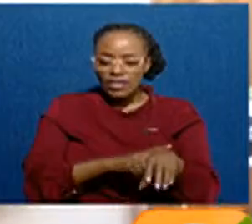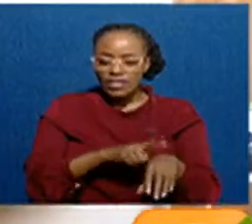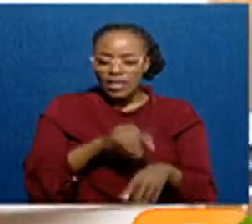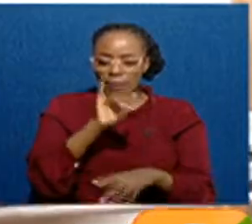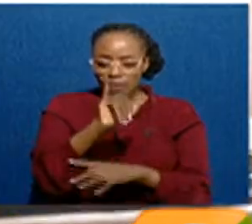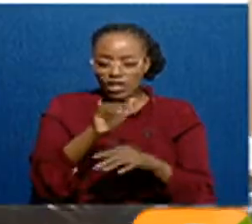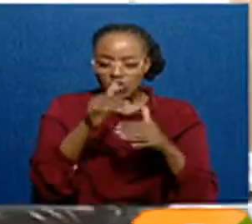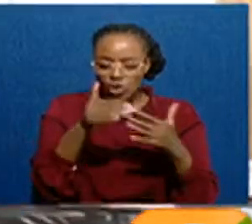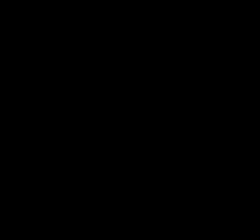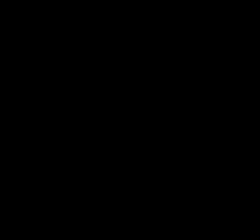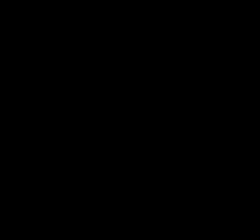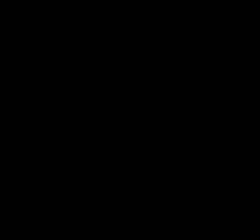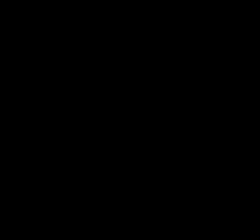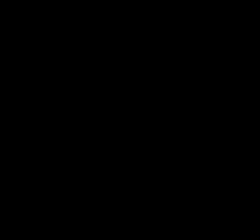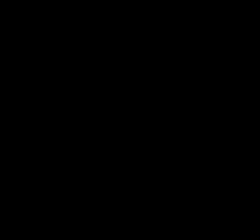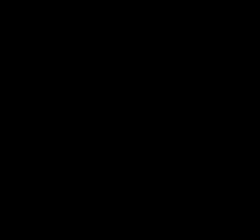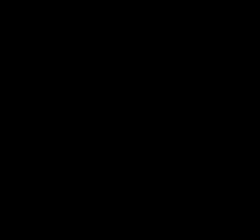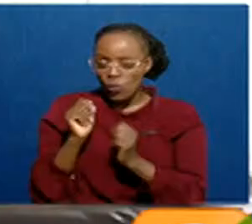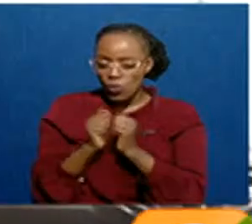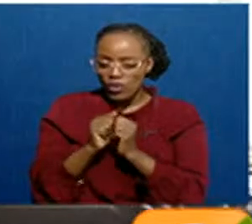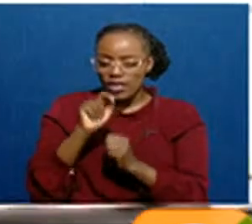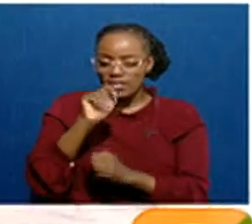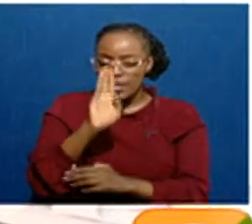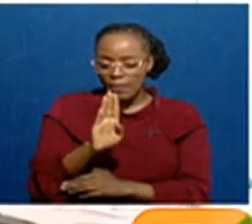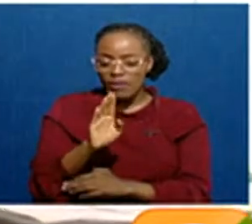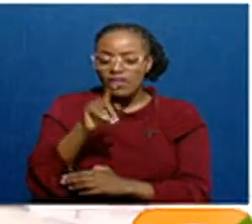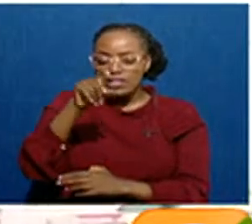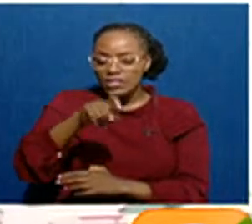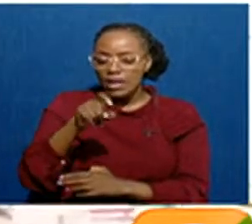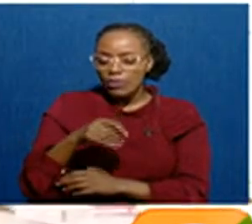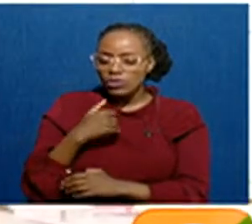close contact with a person with TB, they put on a